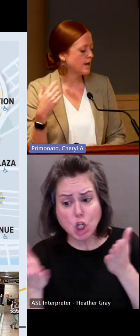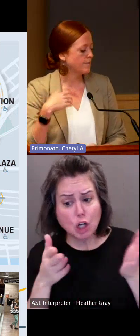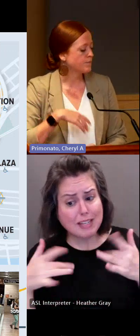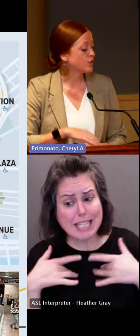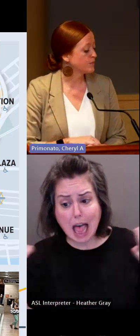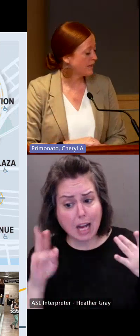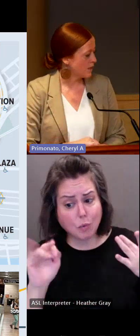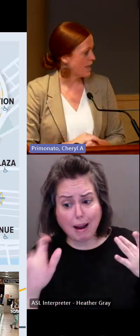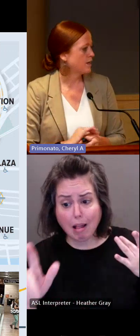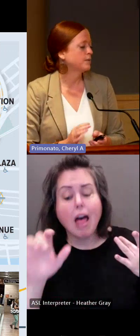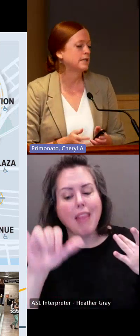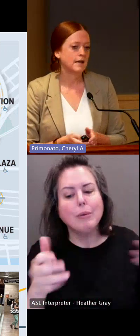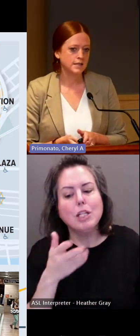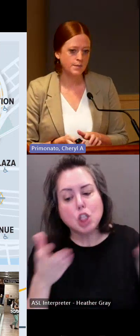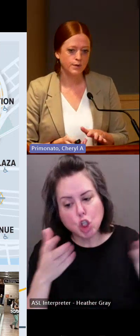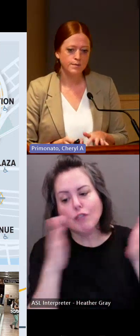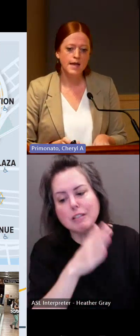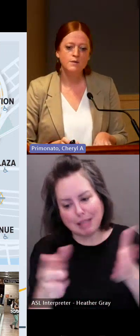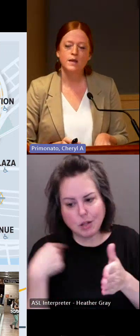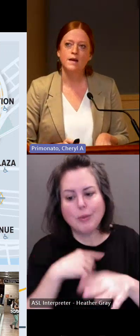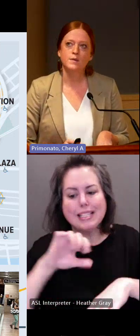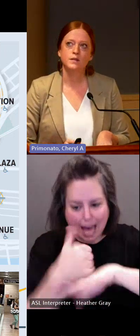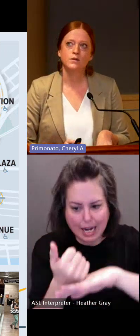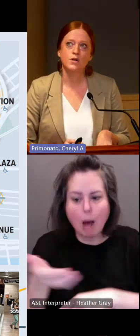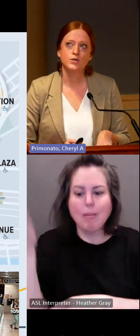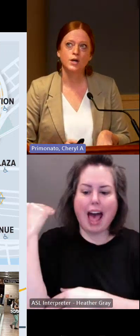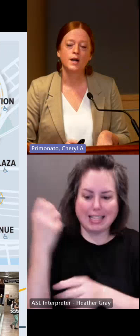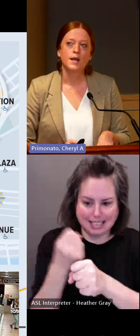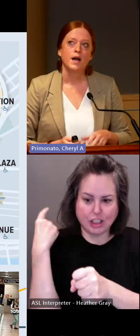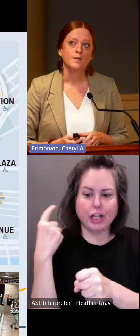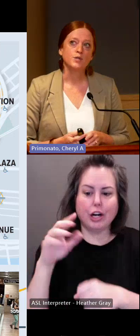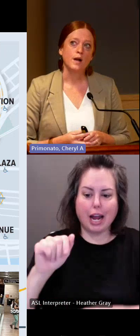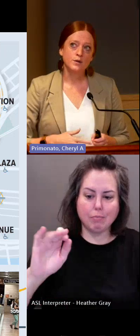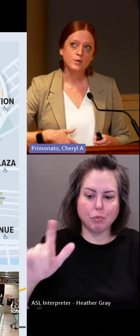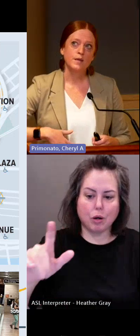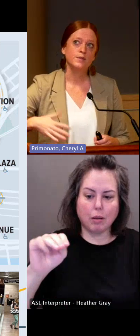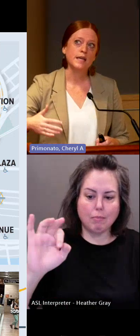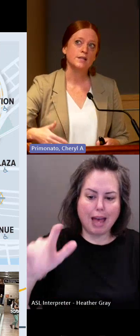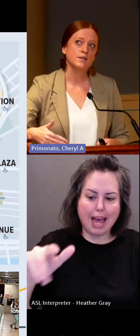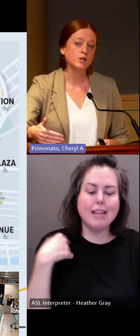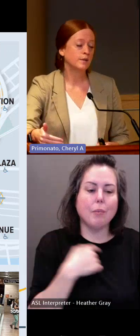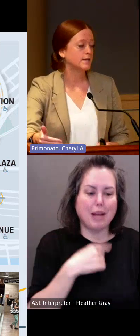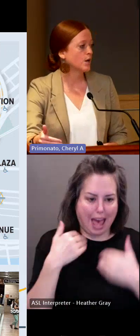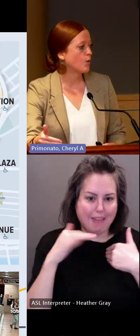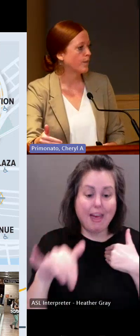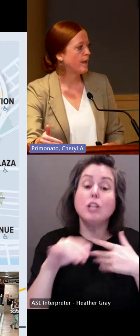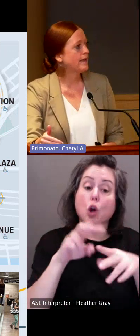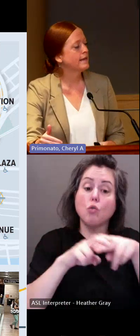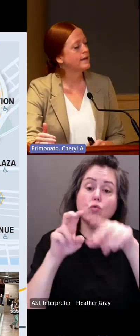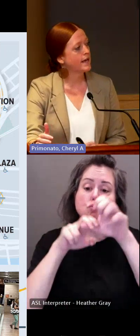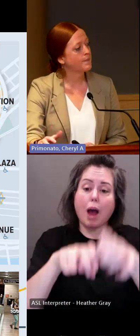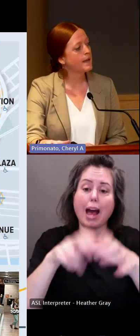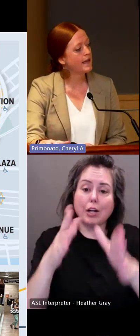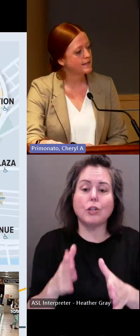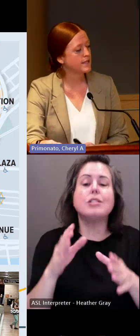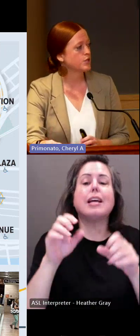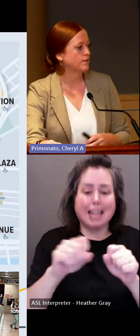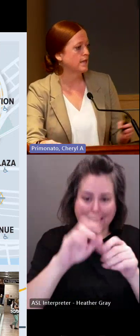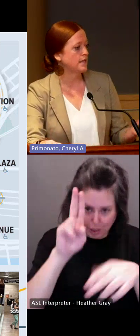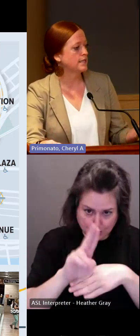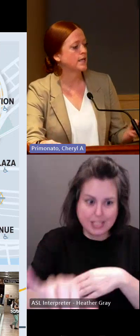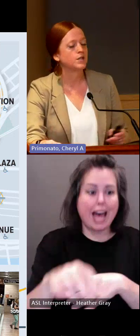was the service plan that we had in place last April and May when we had the Plinth closure. So riders will be able to get to the or Penn, and then at